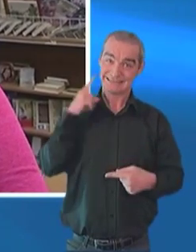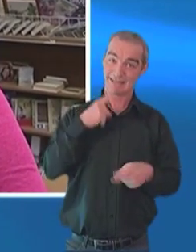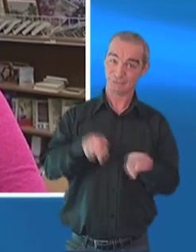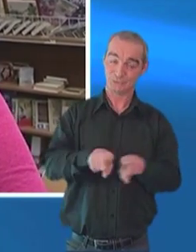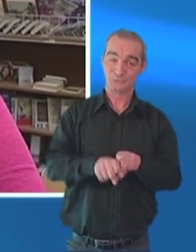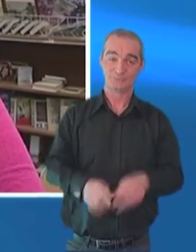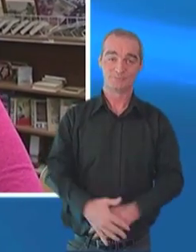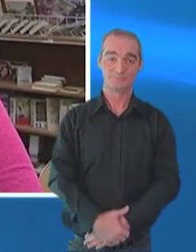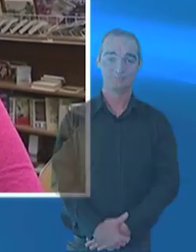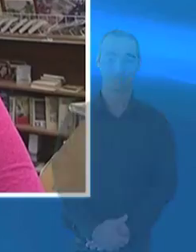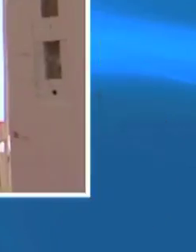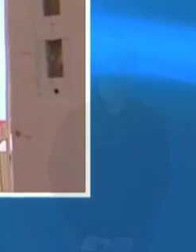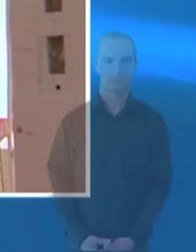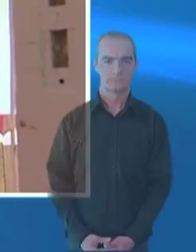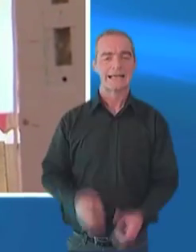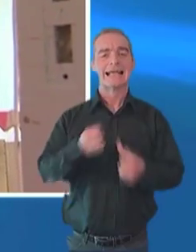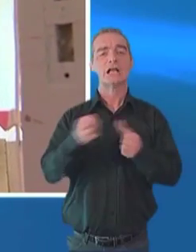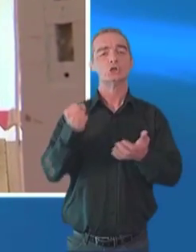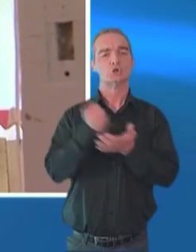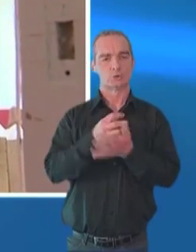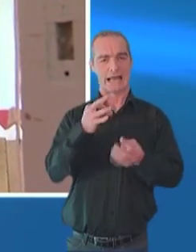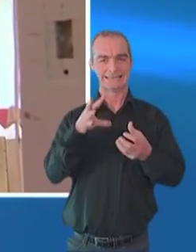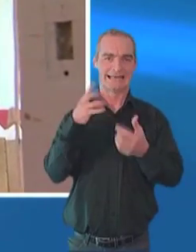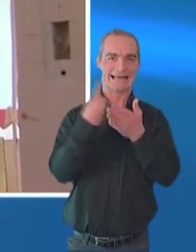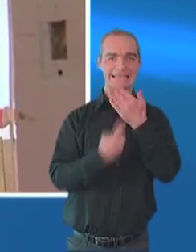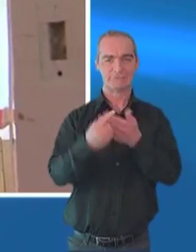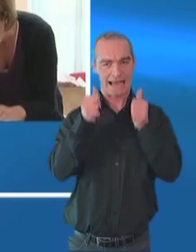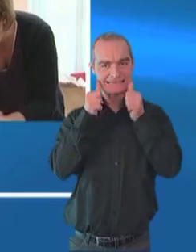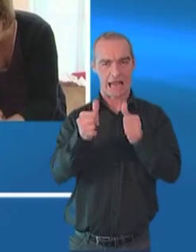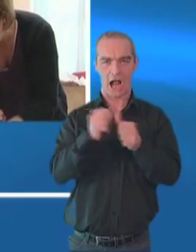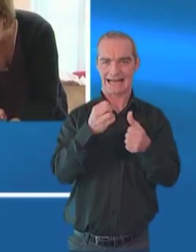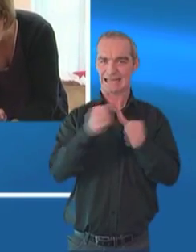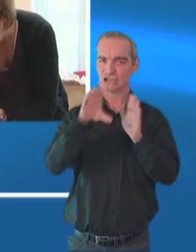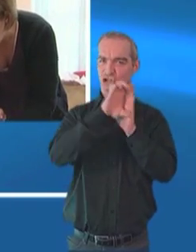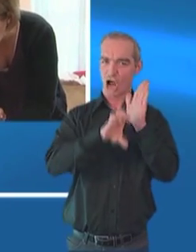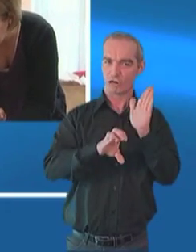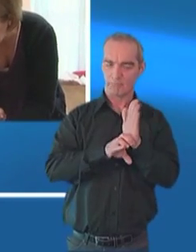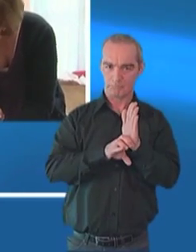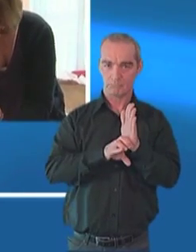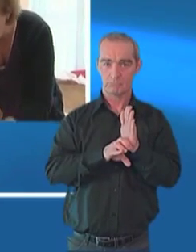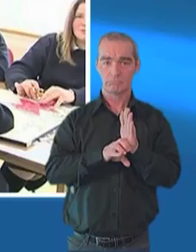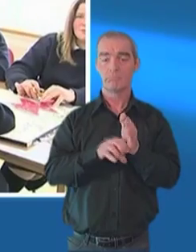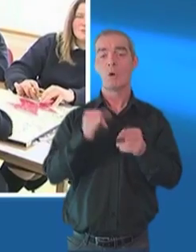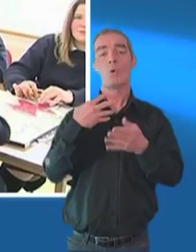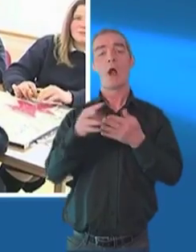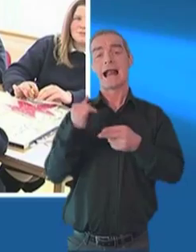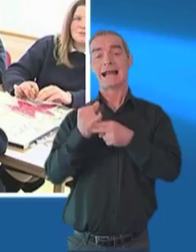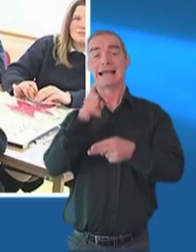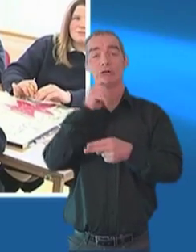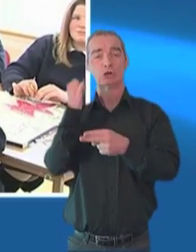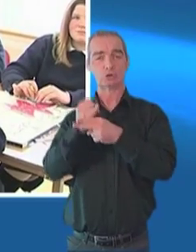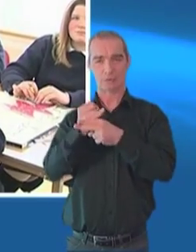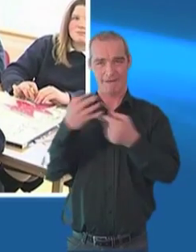of the school. I'm deaf as well. Each student gets individual attention on each aspect of the curriculum. While in a